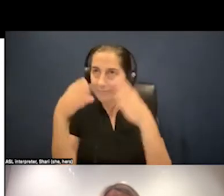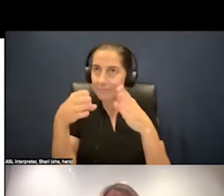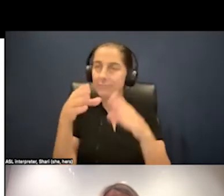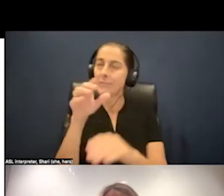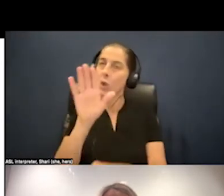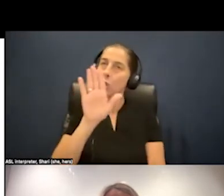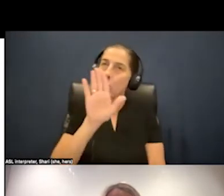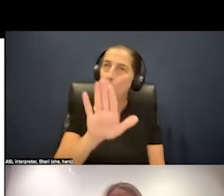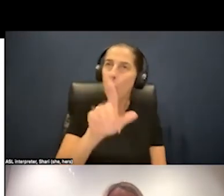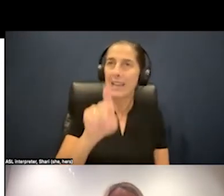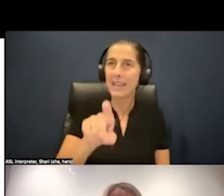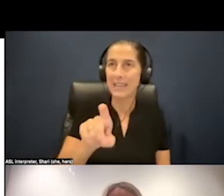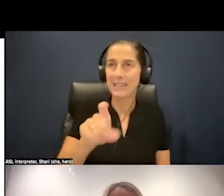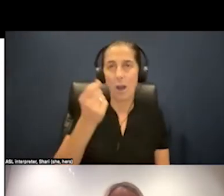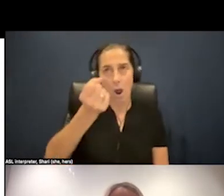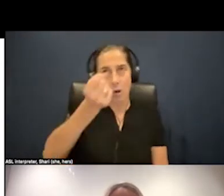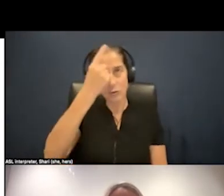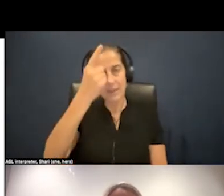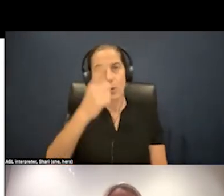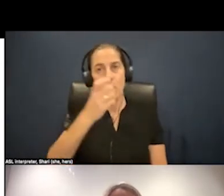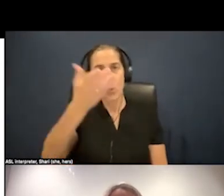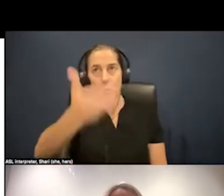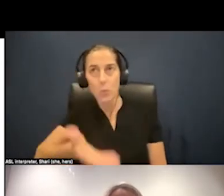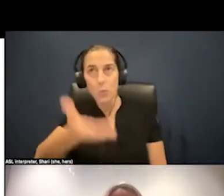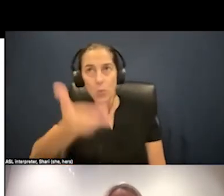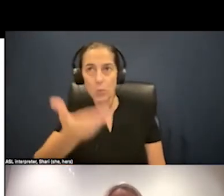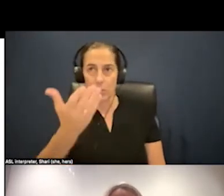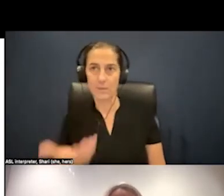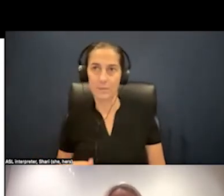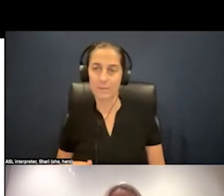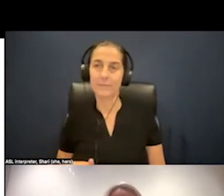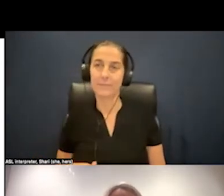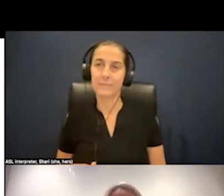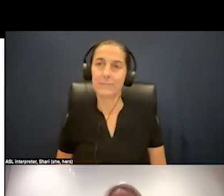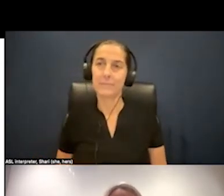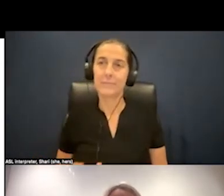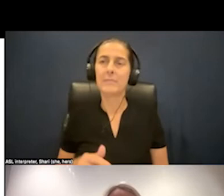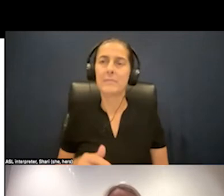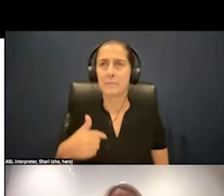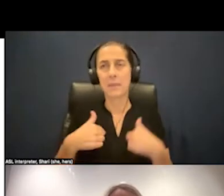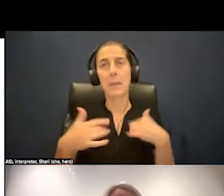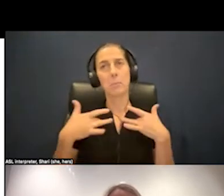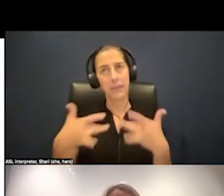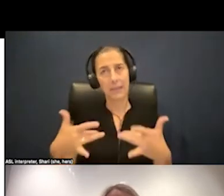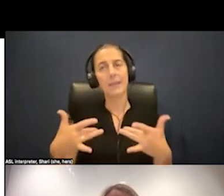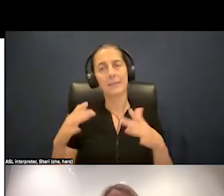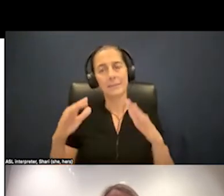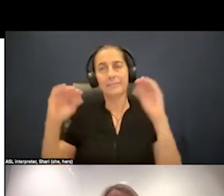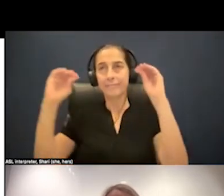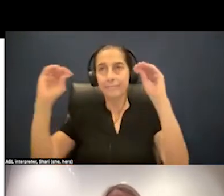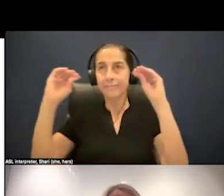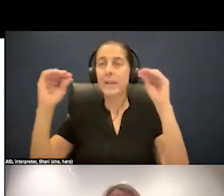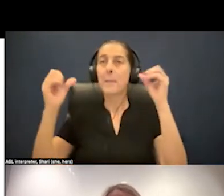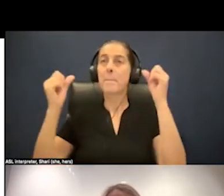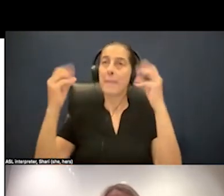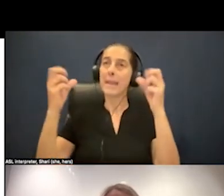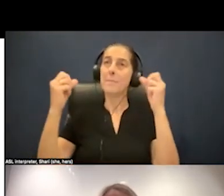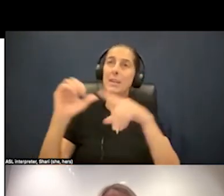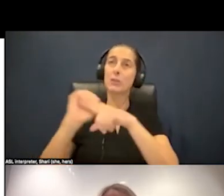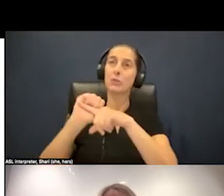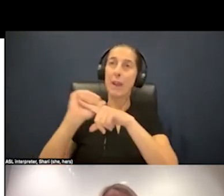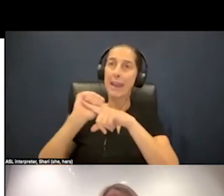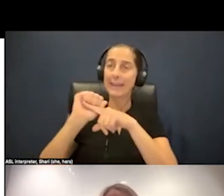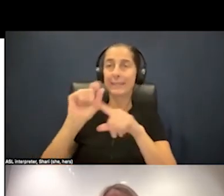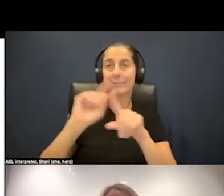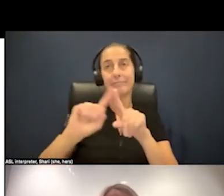all the time, I do not an insignificant number of training for clinical providers